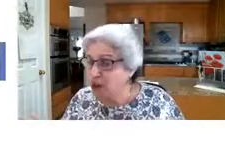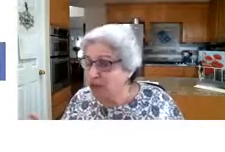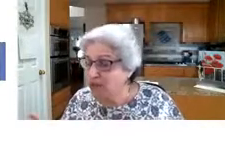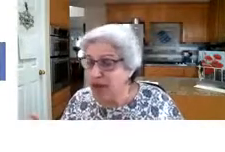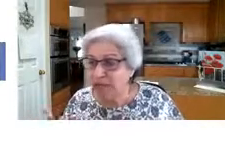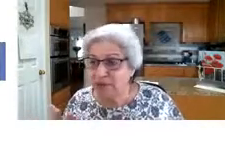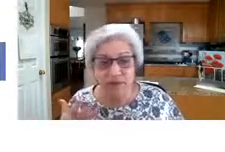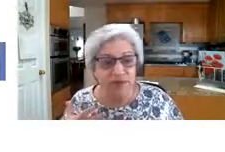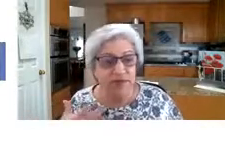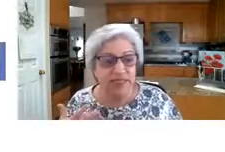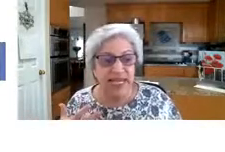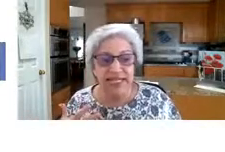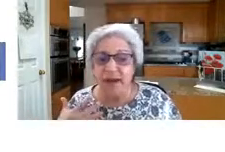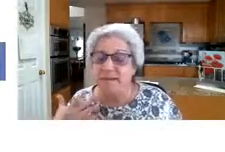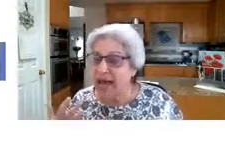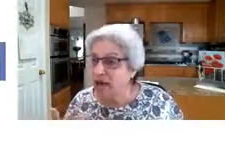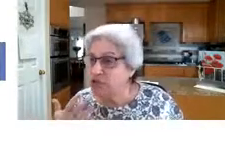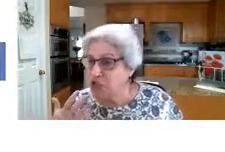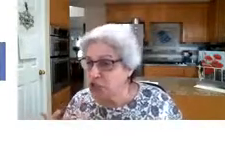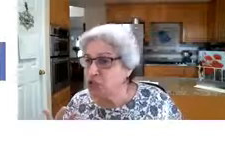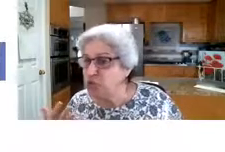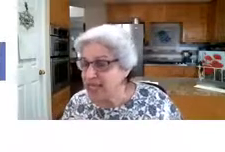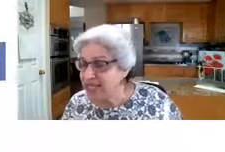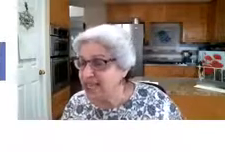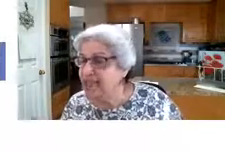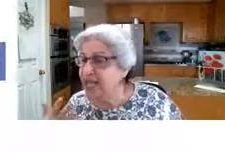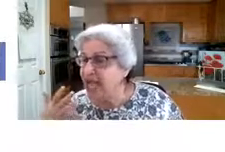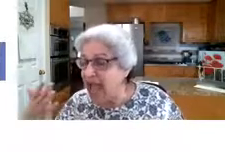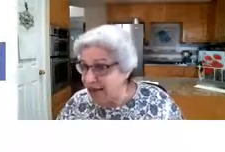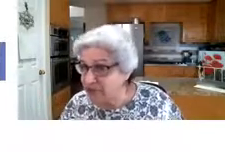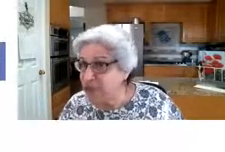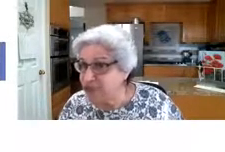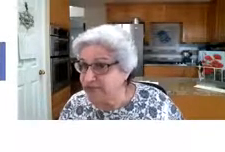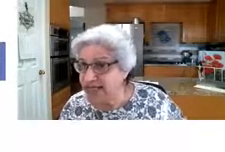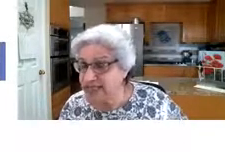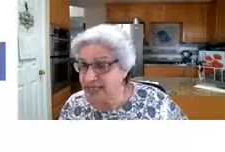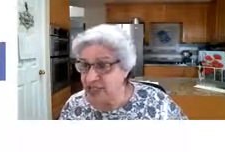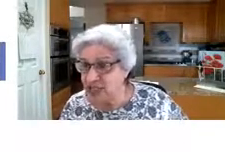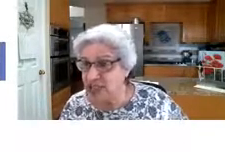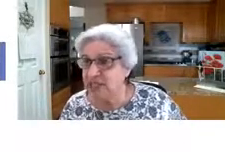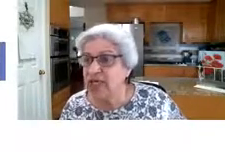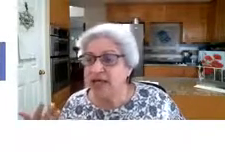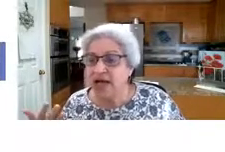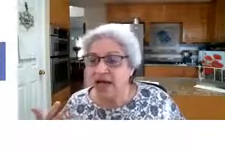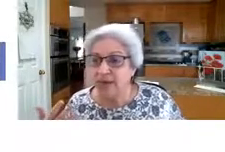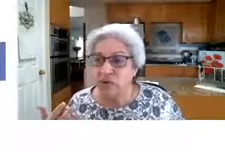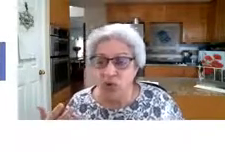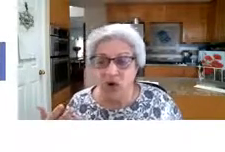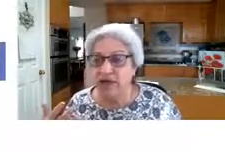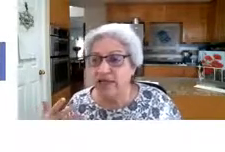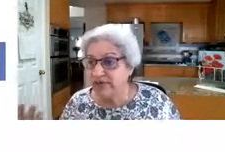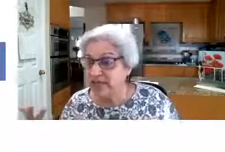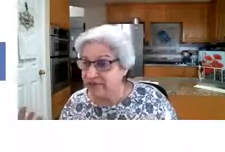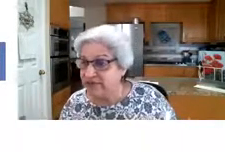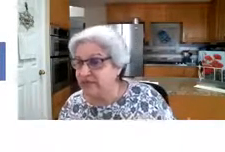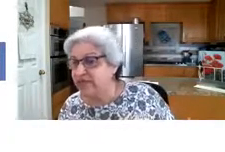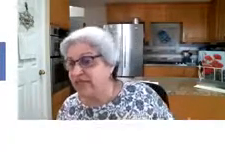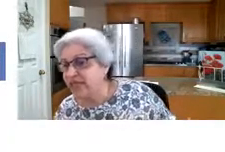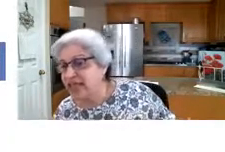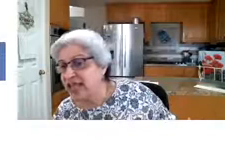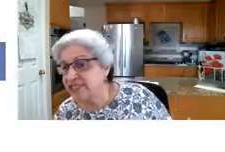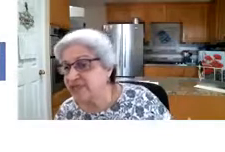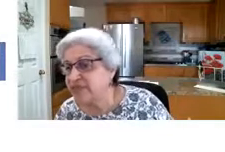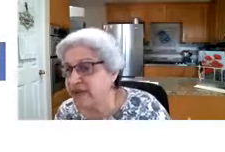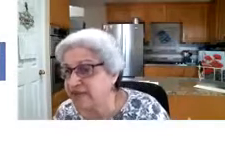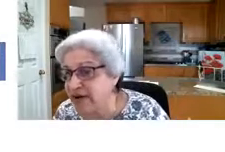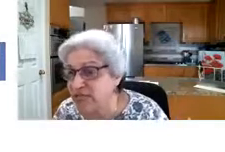We do want to remind people that it takes about 2 weeks after your vaccination, or if